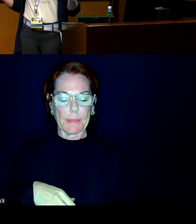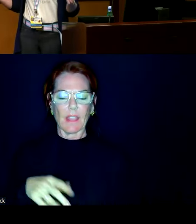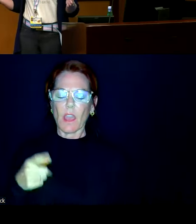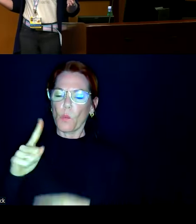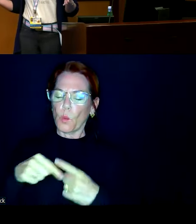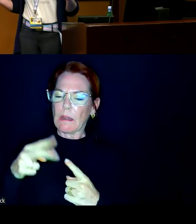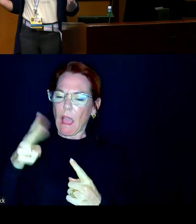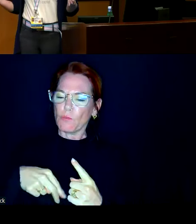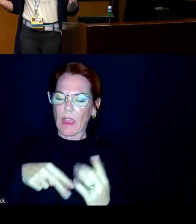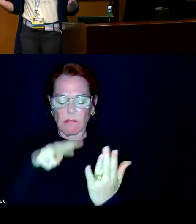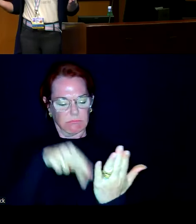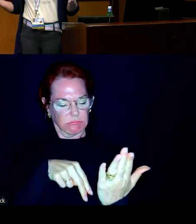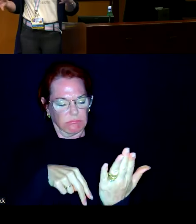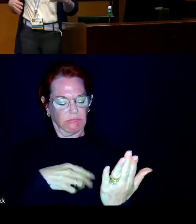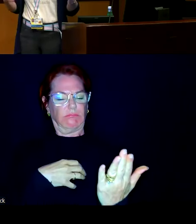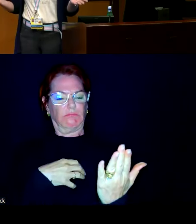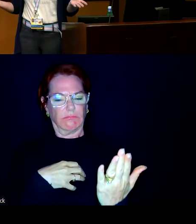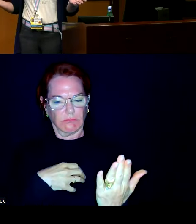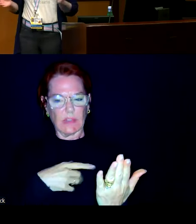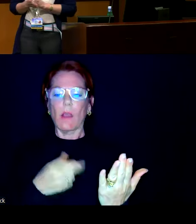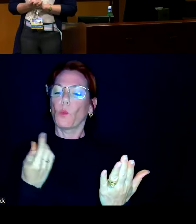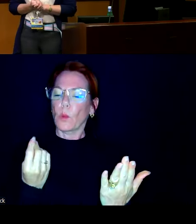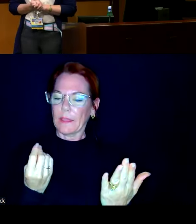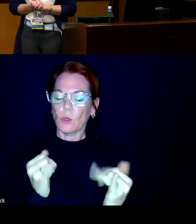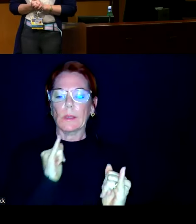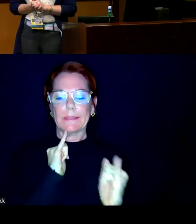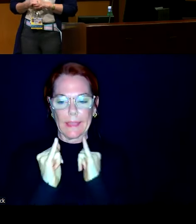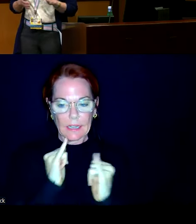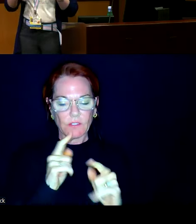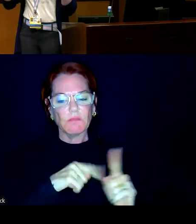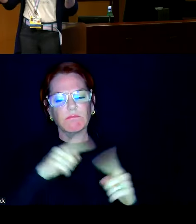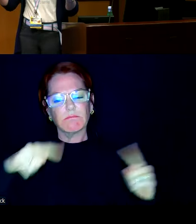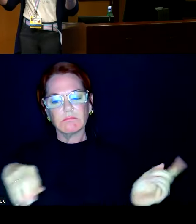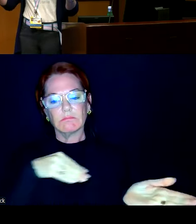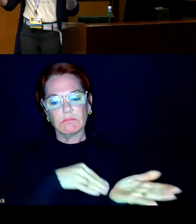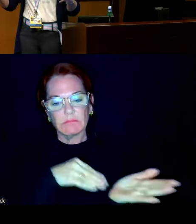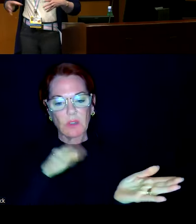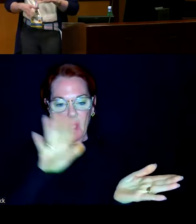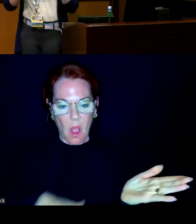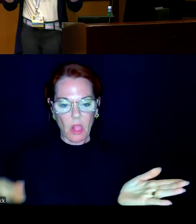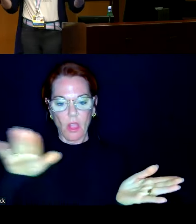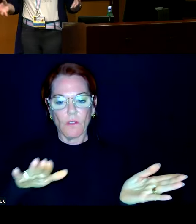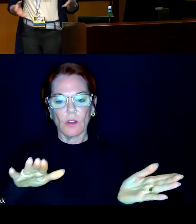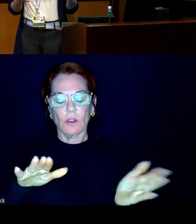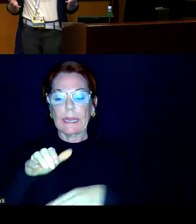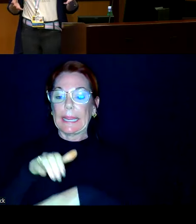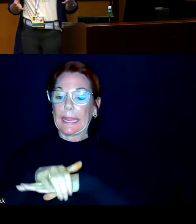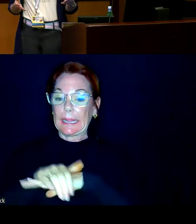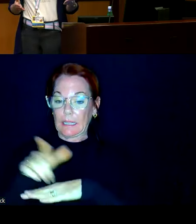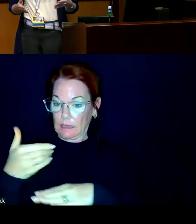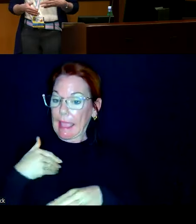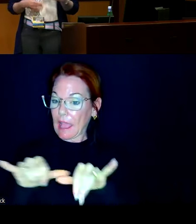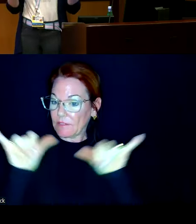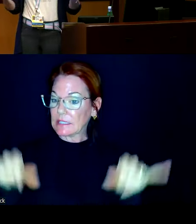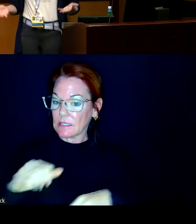report. Interviewed a lot of providers across England to figure out, and pretty much they had a system to work with trans and gender